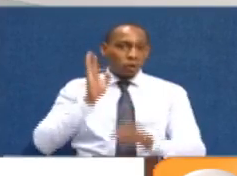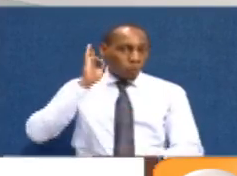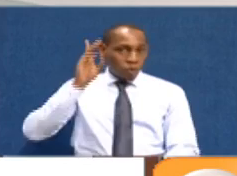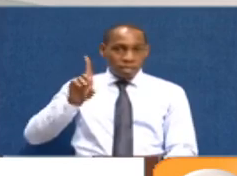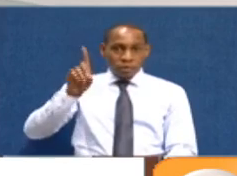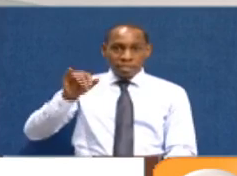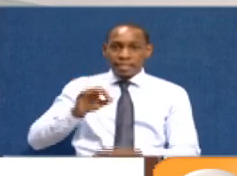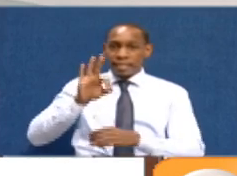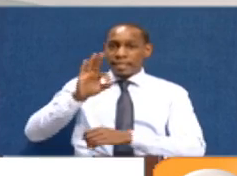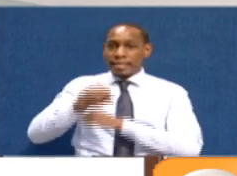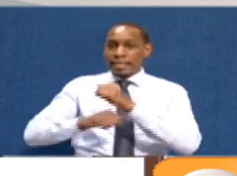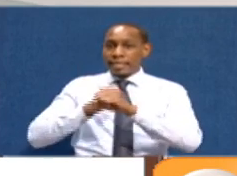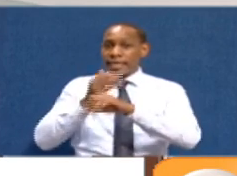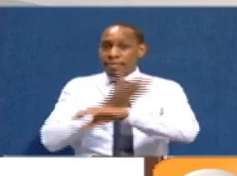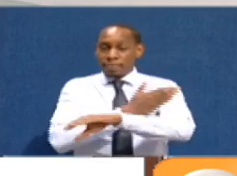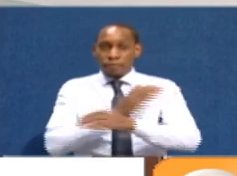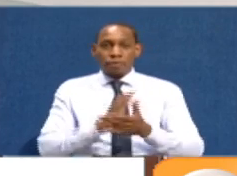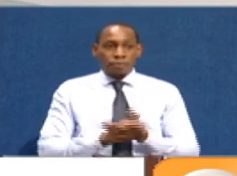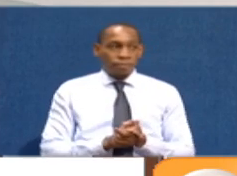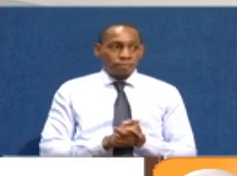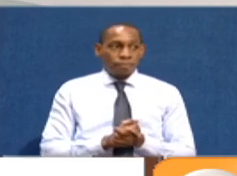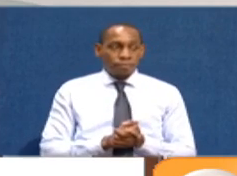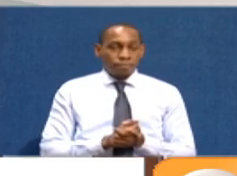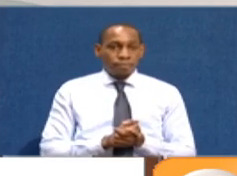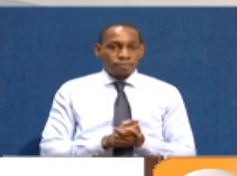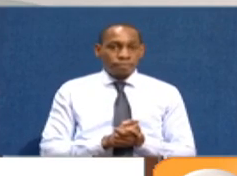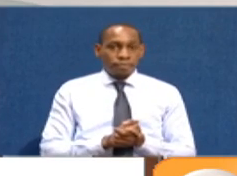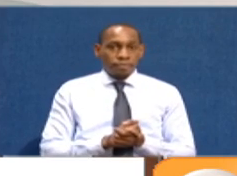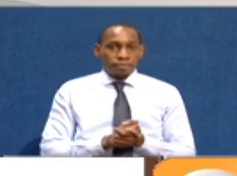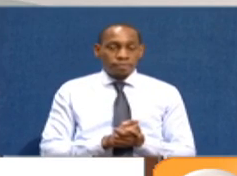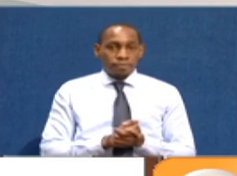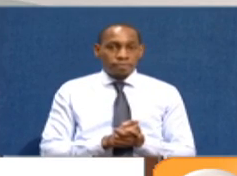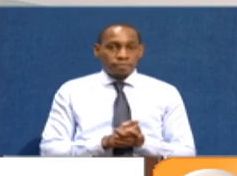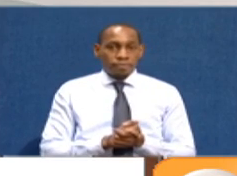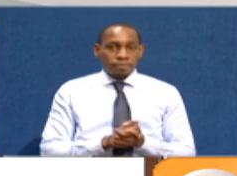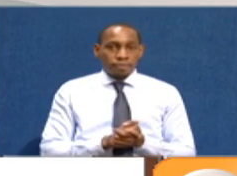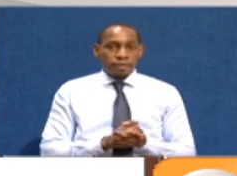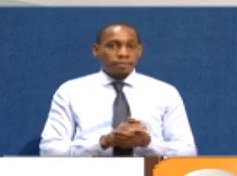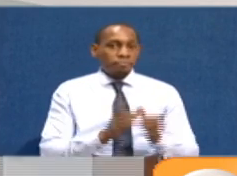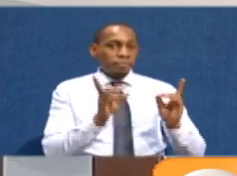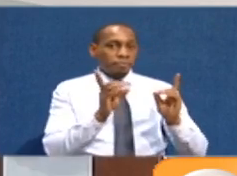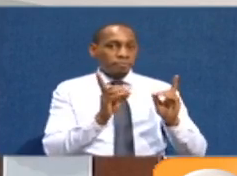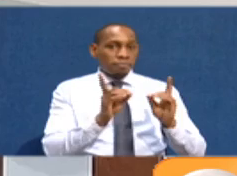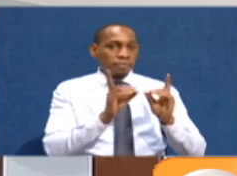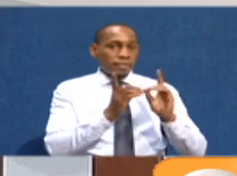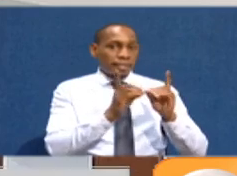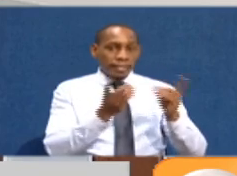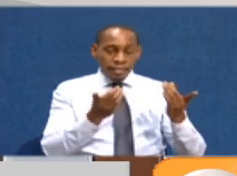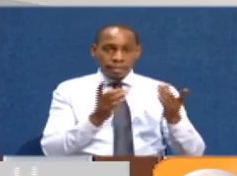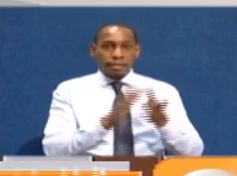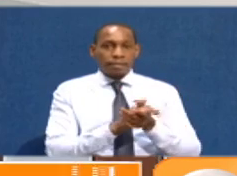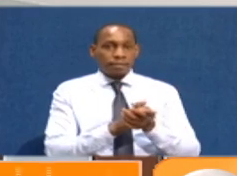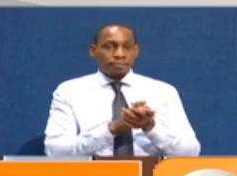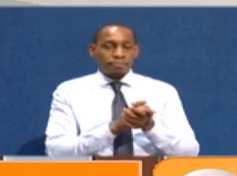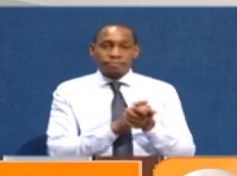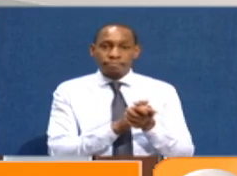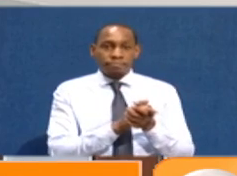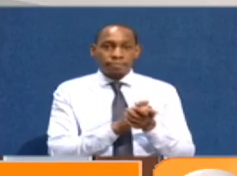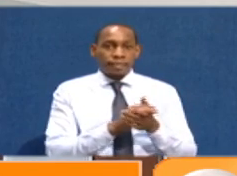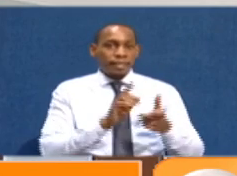about 3 years ago, actually, coming up next month. Yep. And we dated. We did a little long distance while you were in